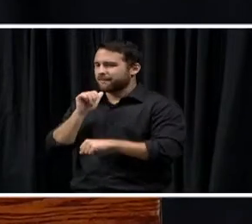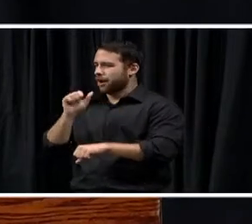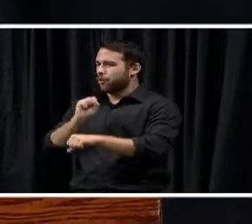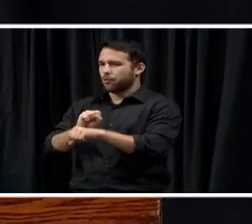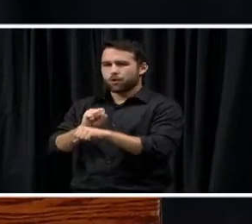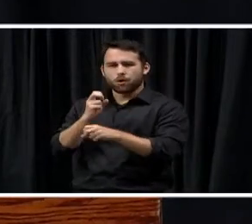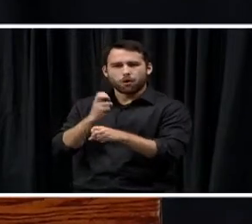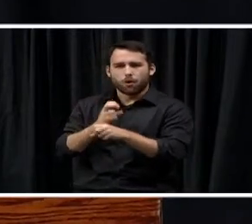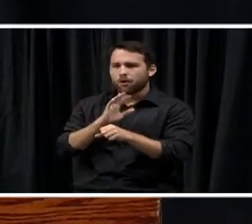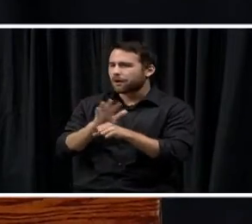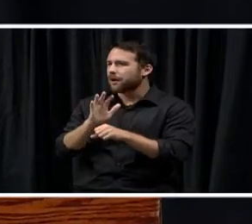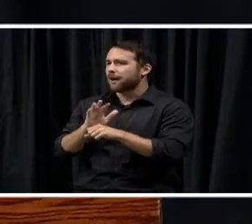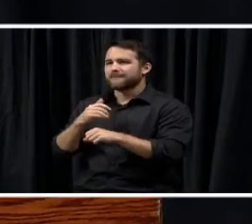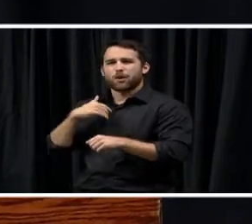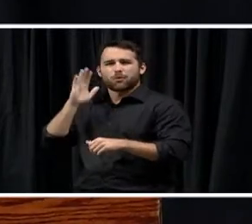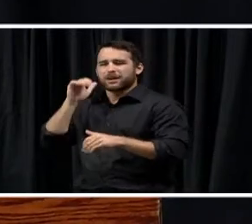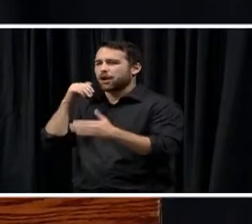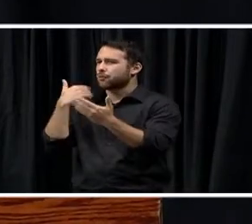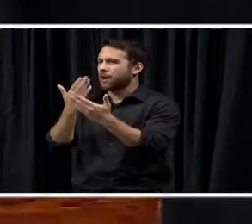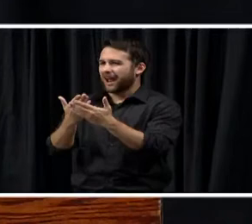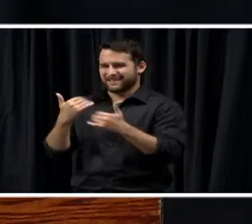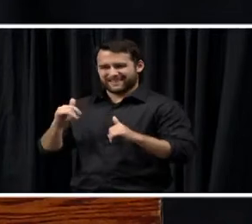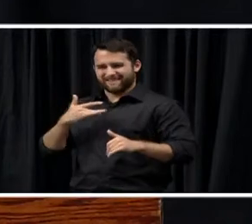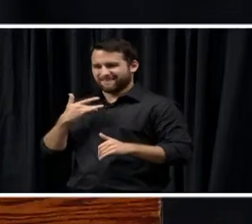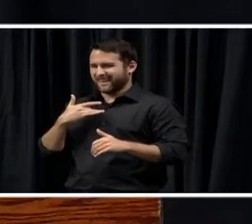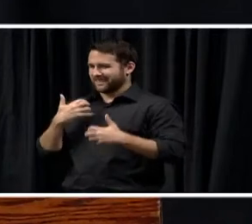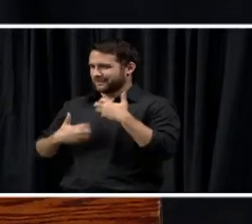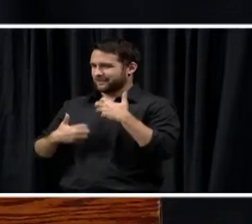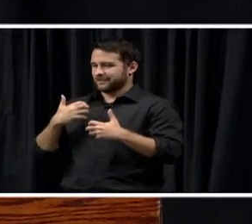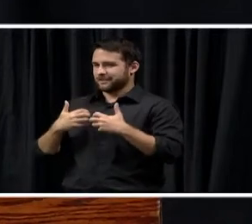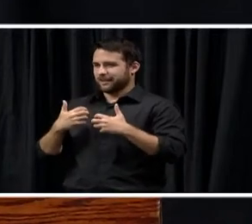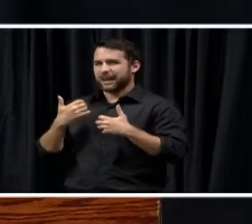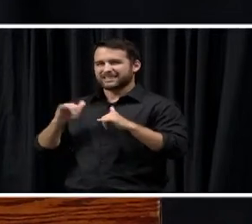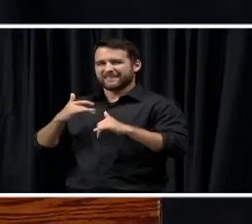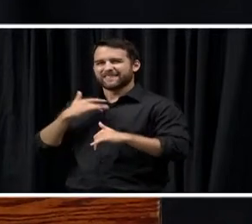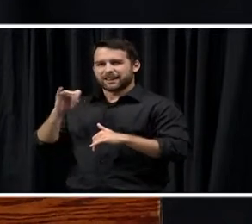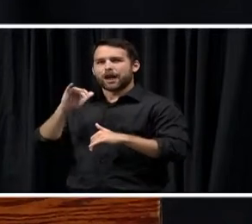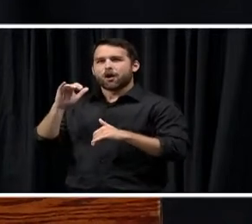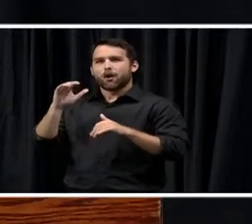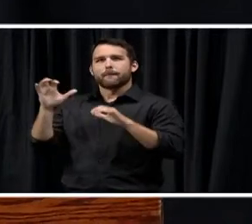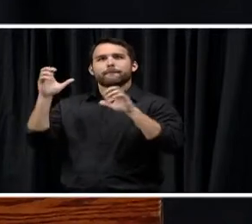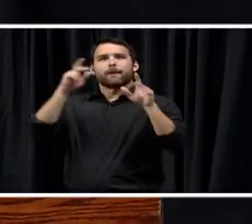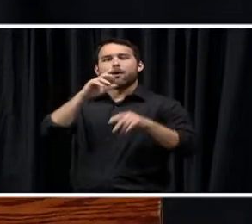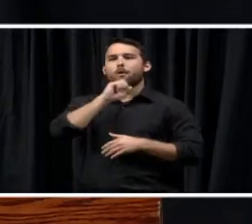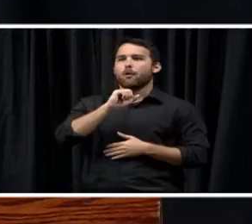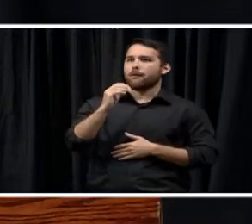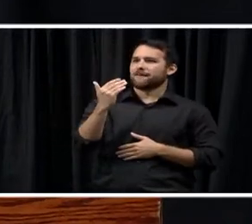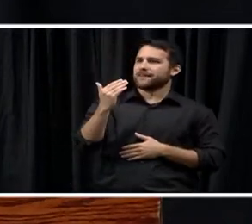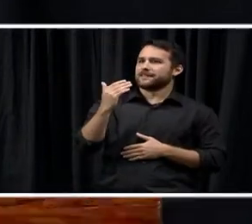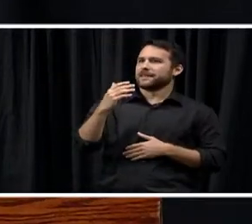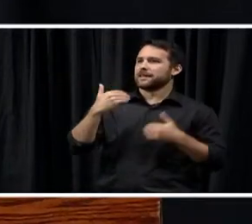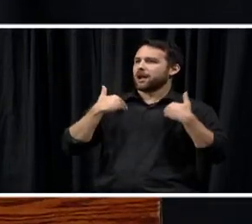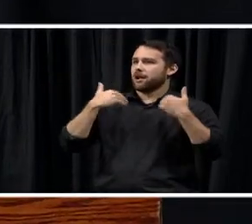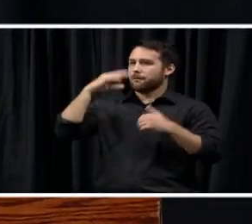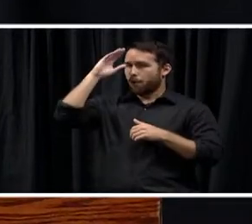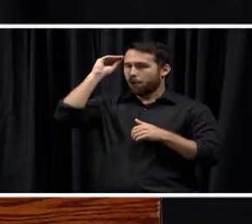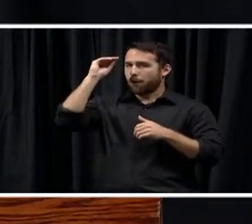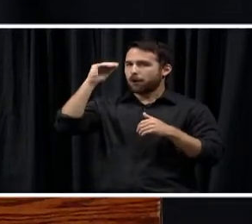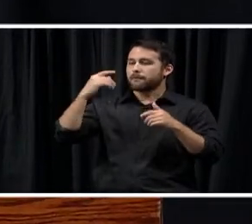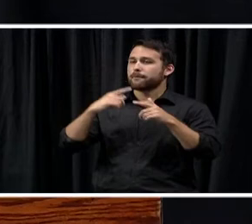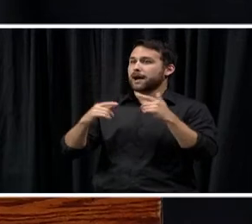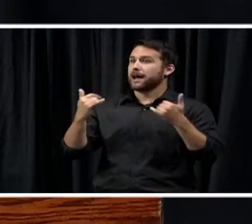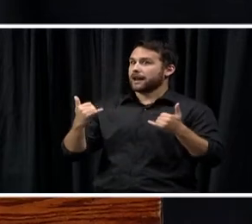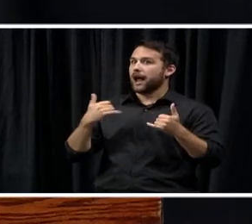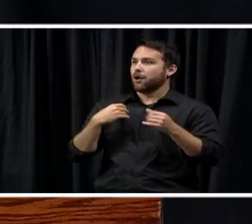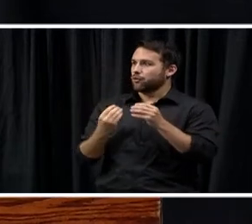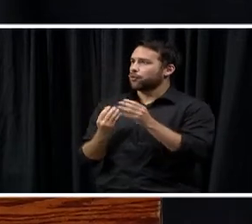get to where I want to be. So in a way, I'm still that scared 15-year-old boy growing up and finding his footing. But I've come a lot further than I